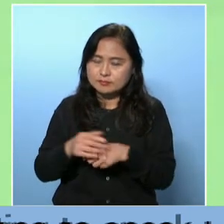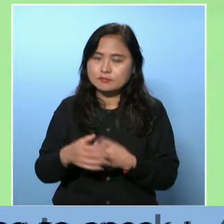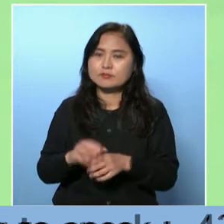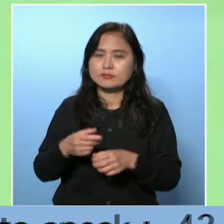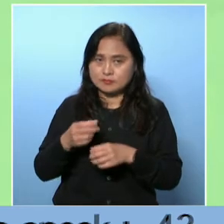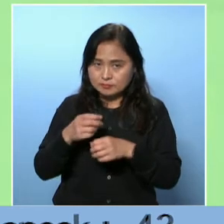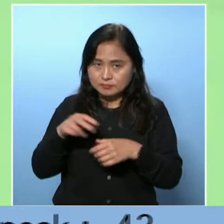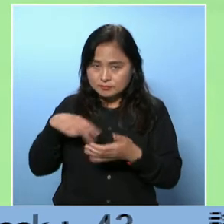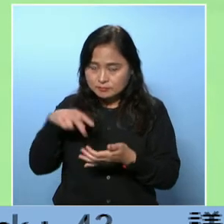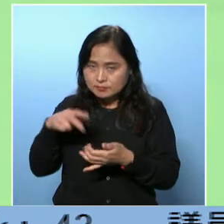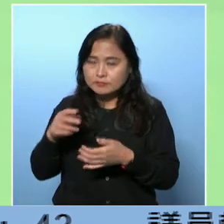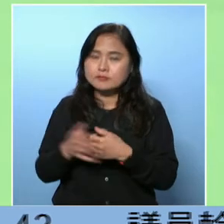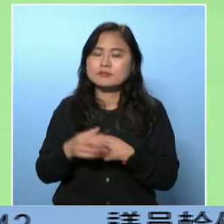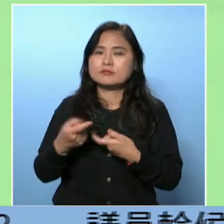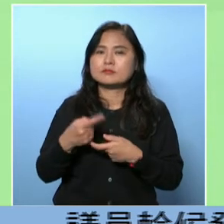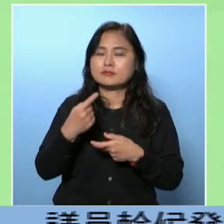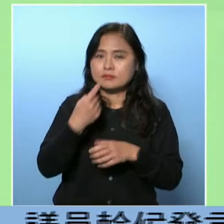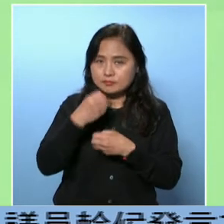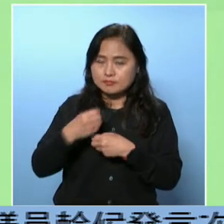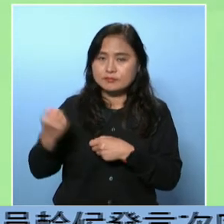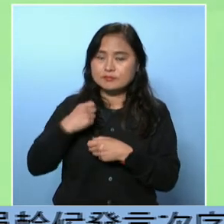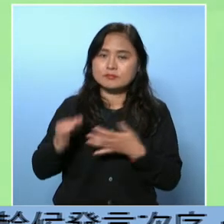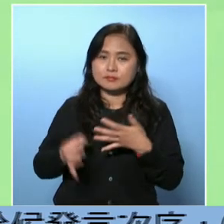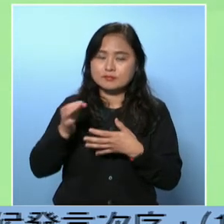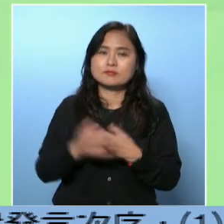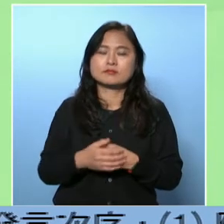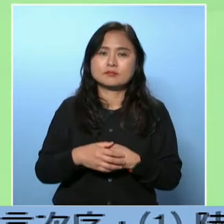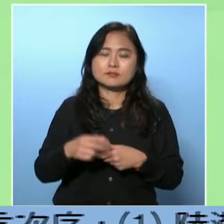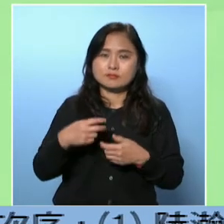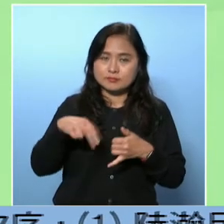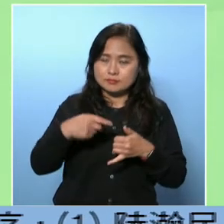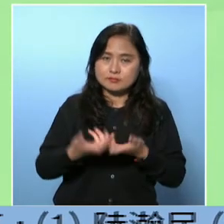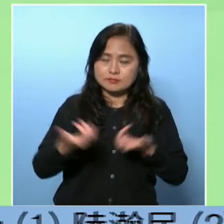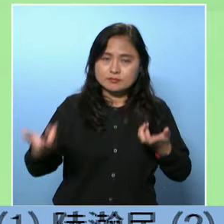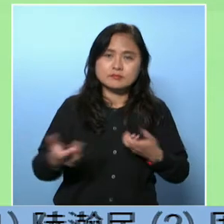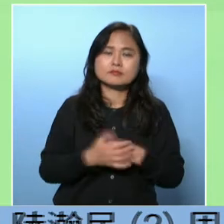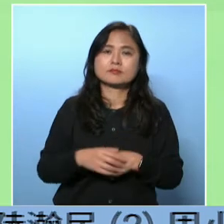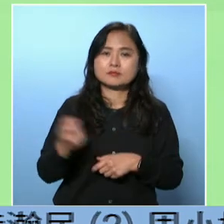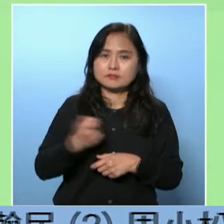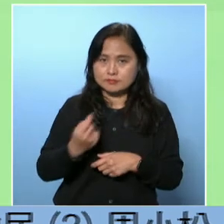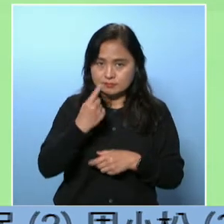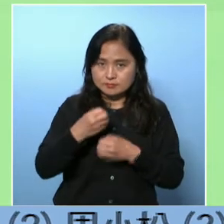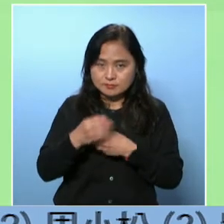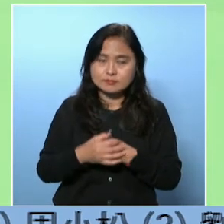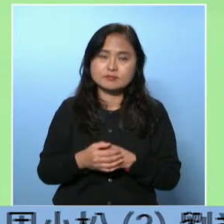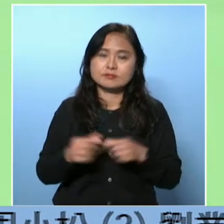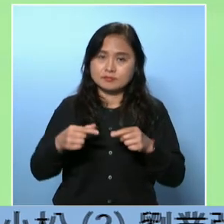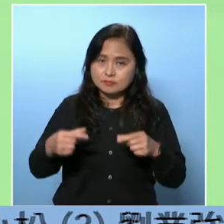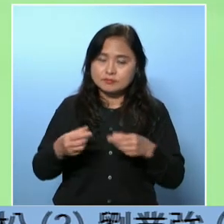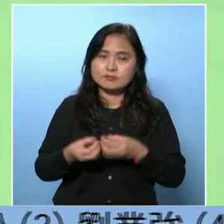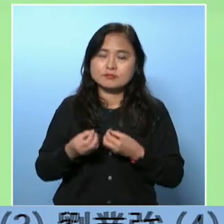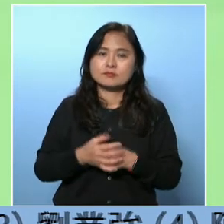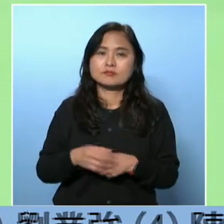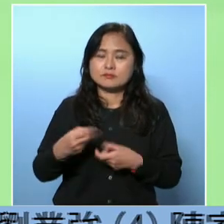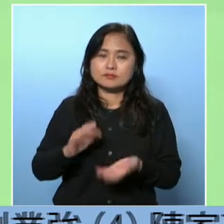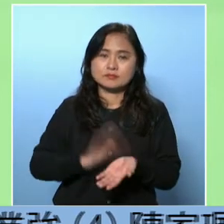including sending epidemiological experts to come out to do analysis and also investigations, to